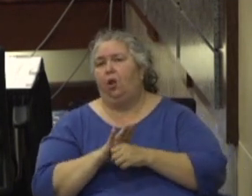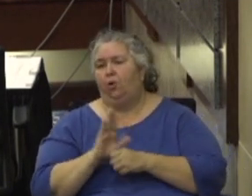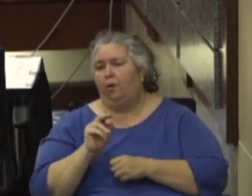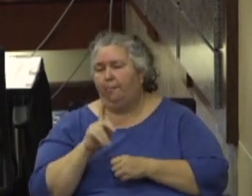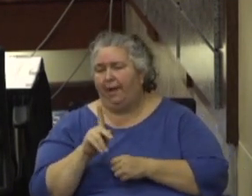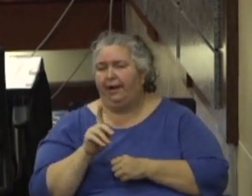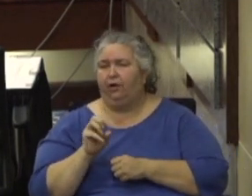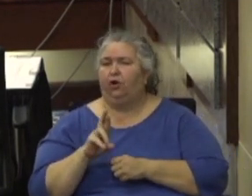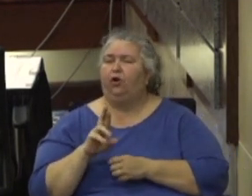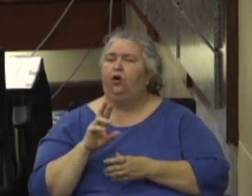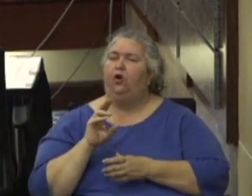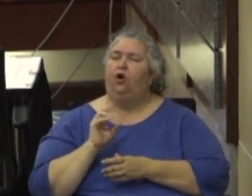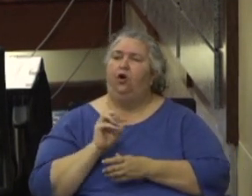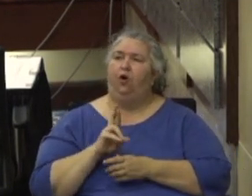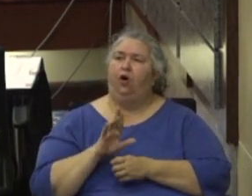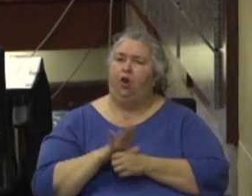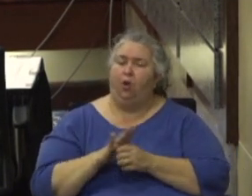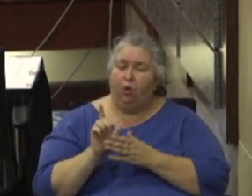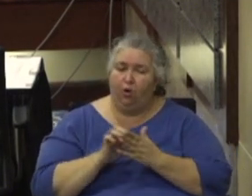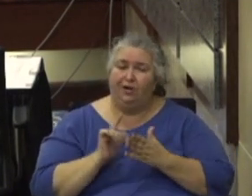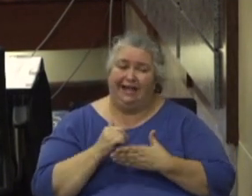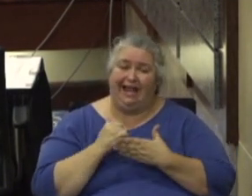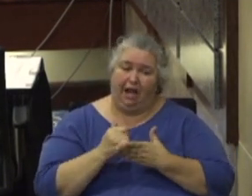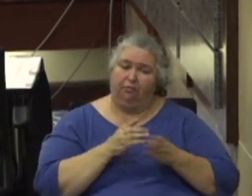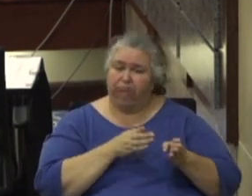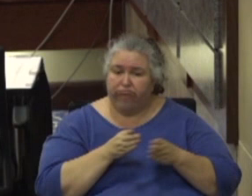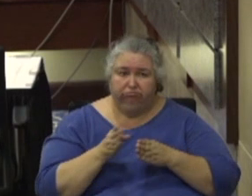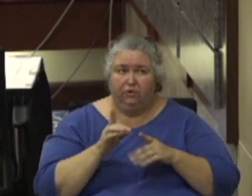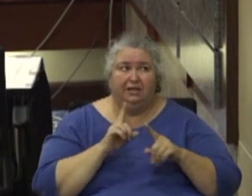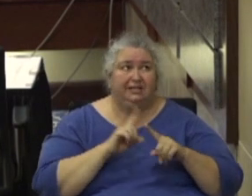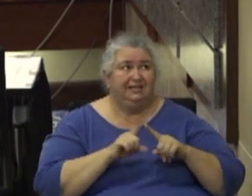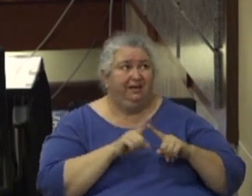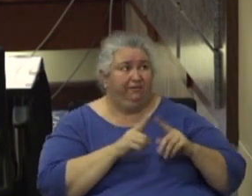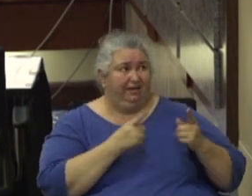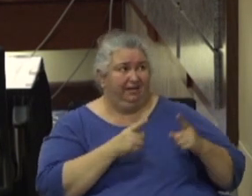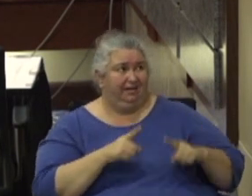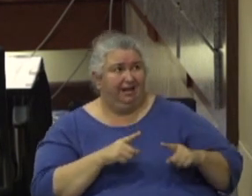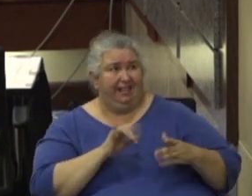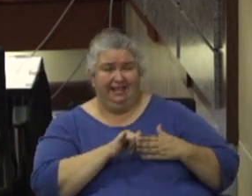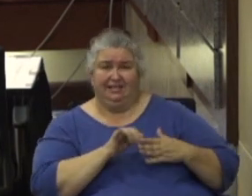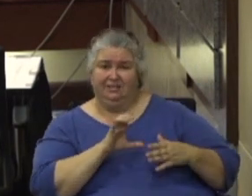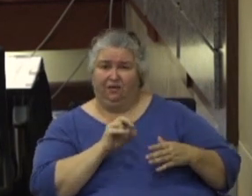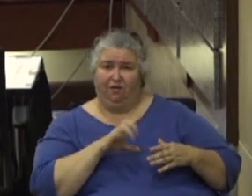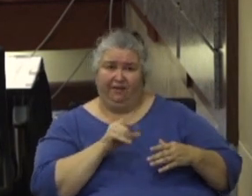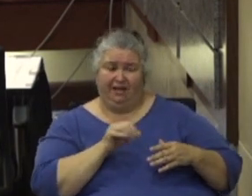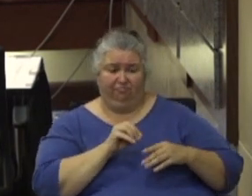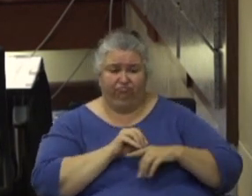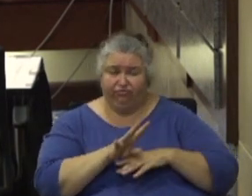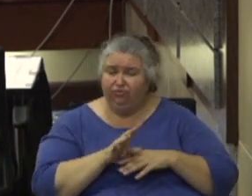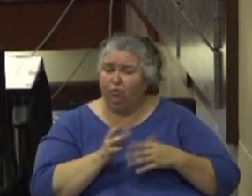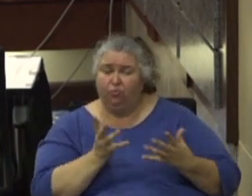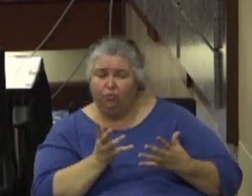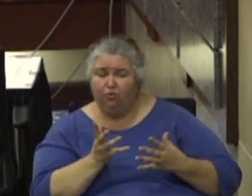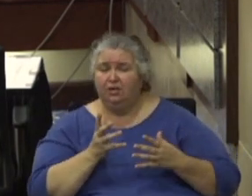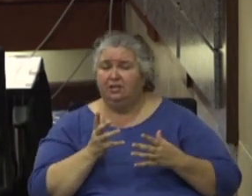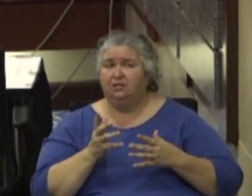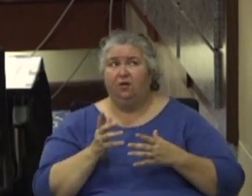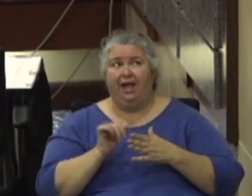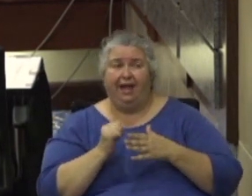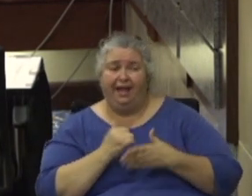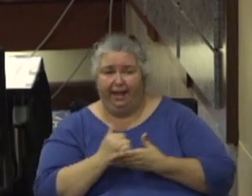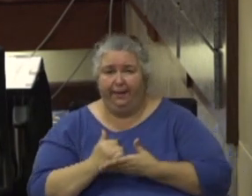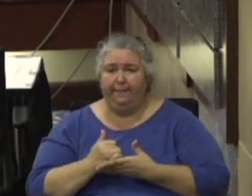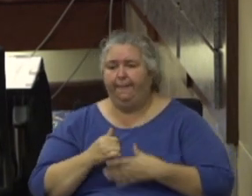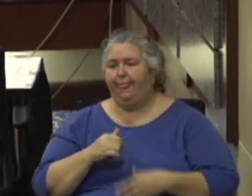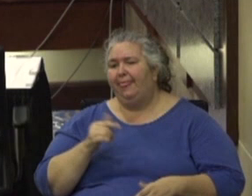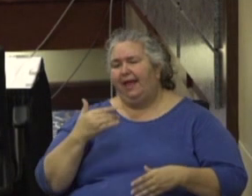them navigate this crisis with some additional professional support. Greater Waco Chamber is also taking their programs